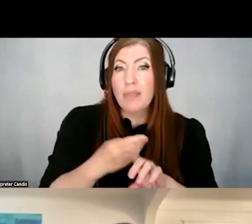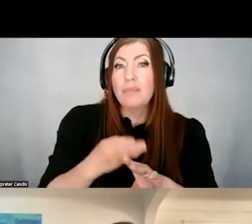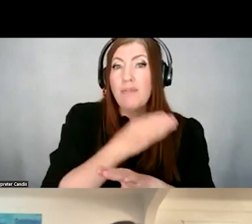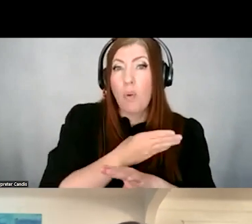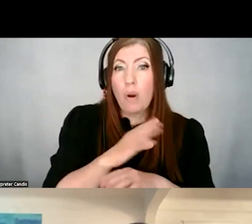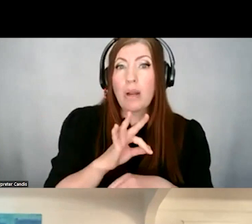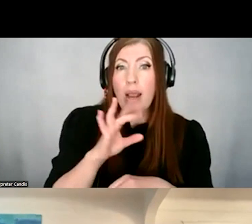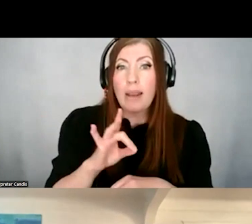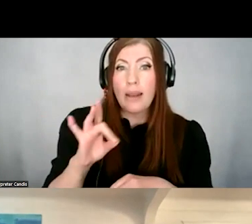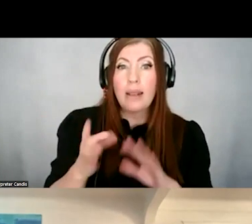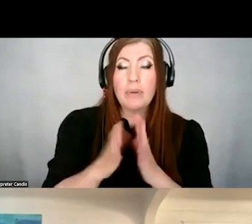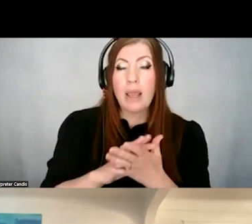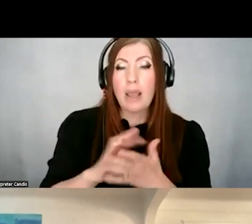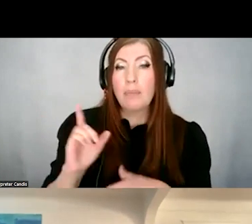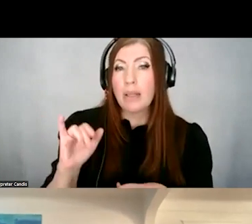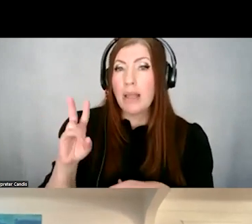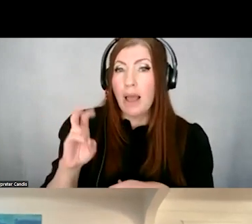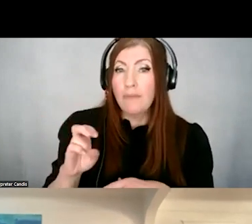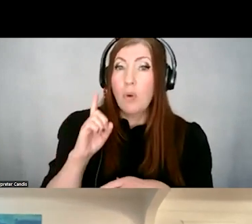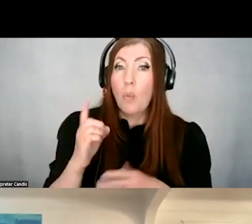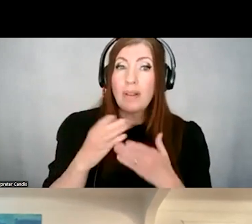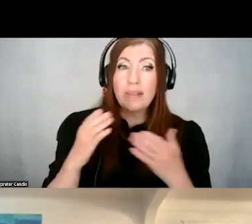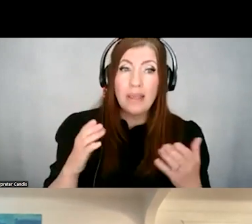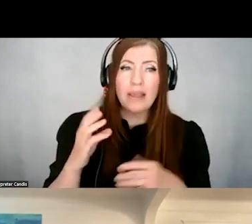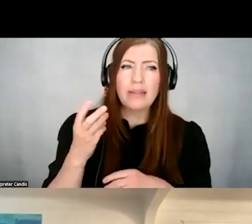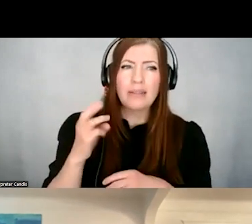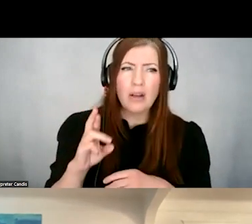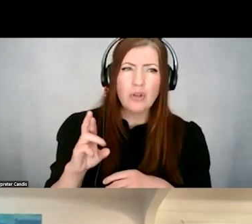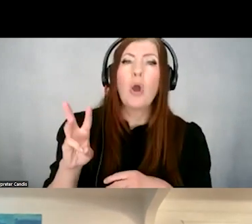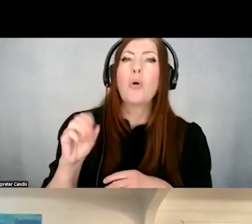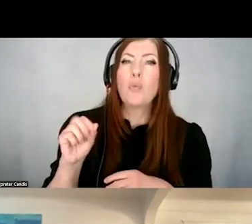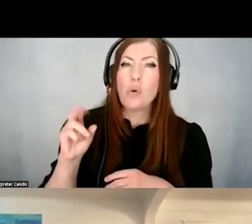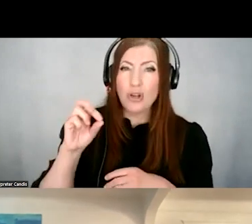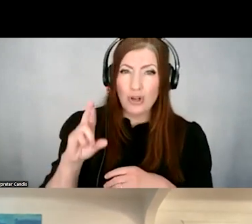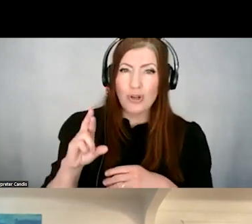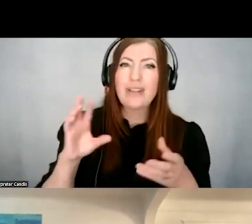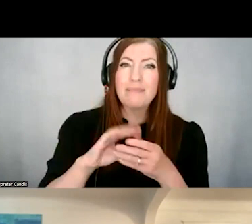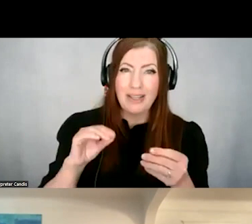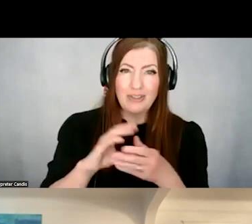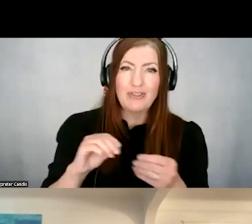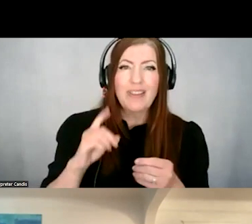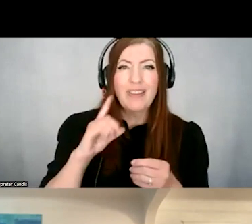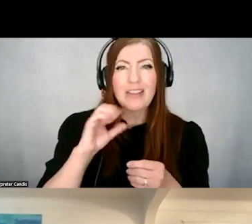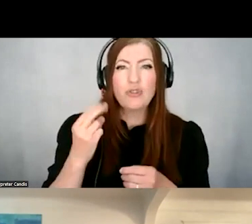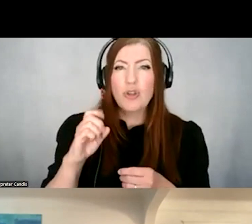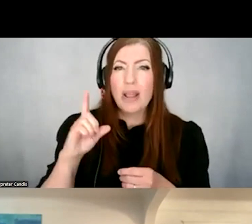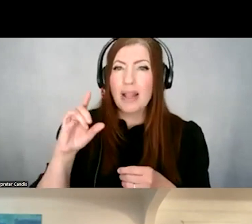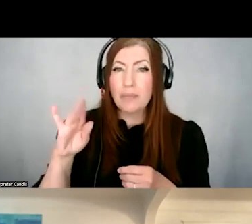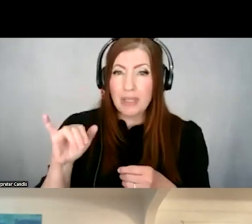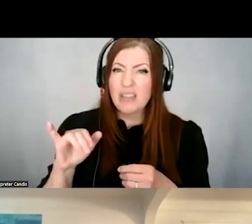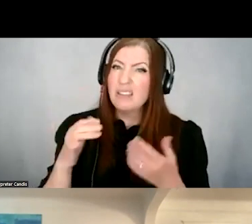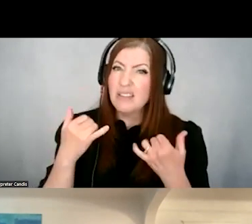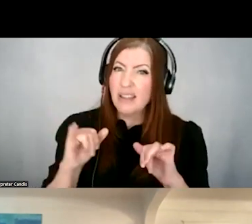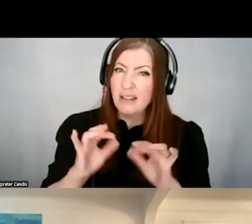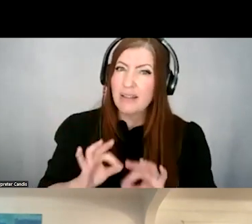went live. But one thing that Dr. Warrior mentioned, which I think Shelby is still relevant,